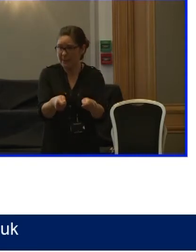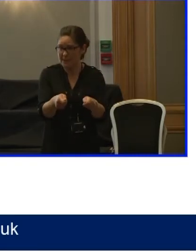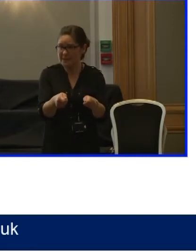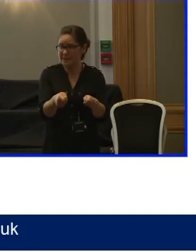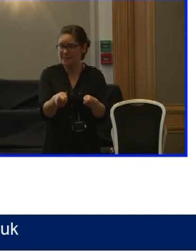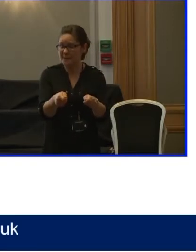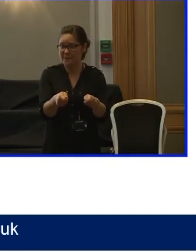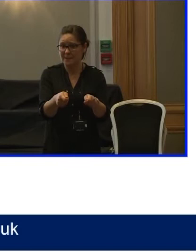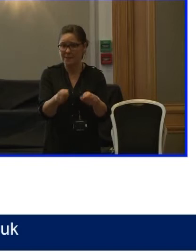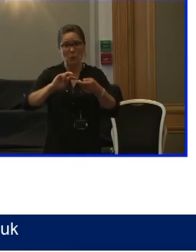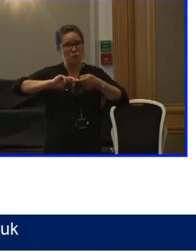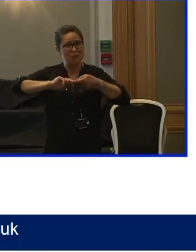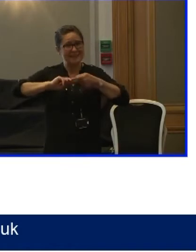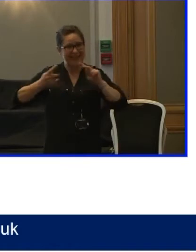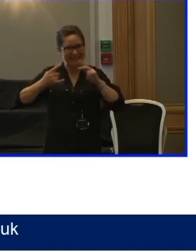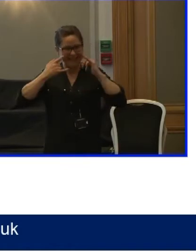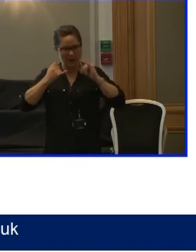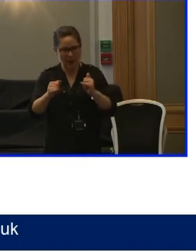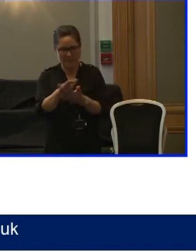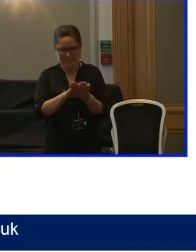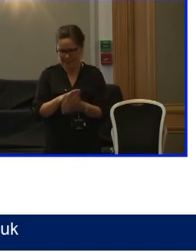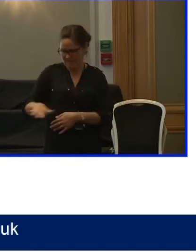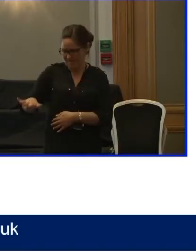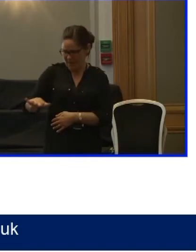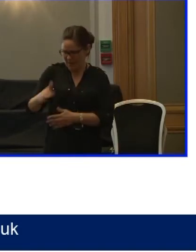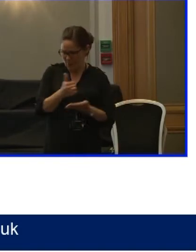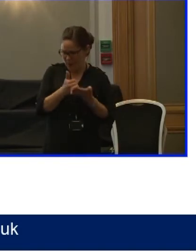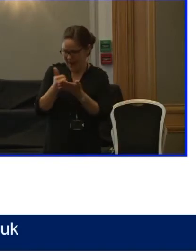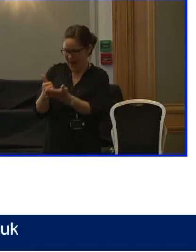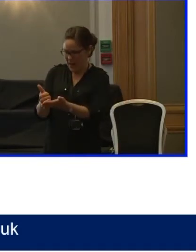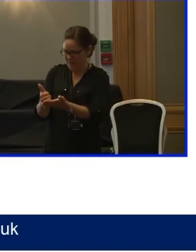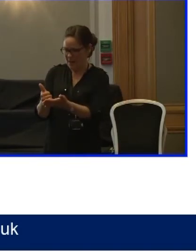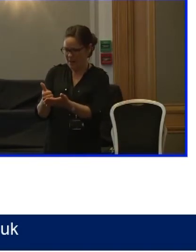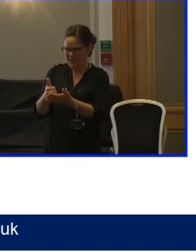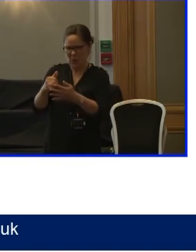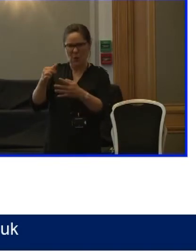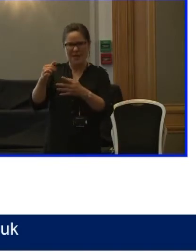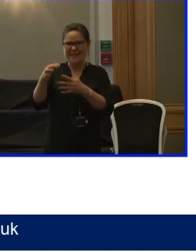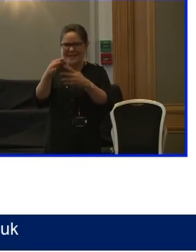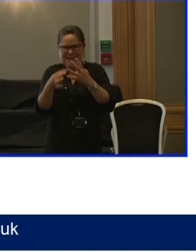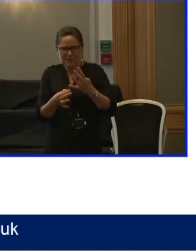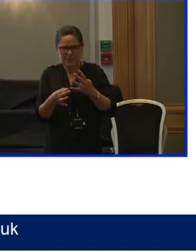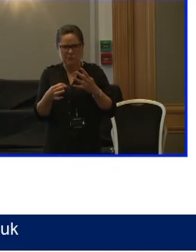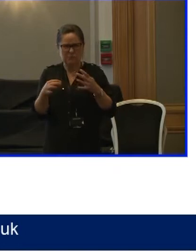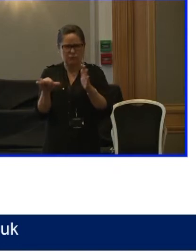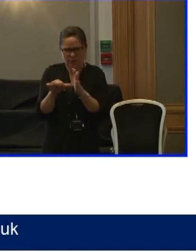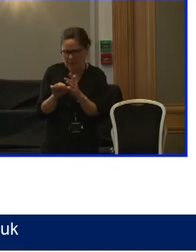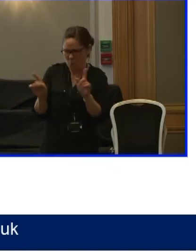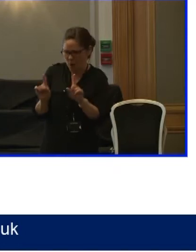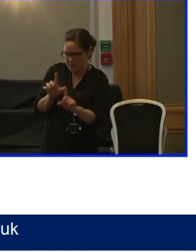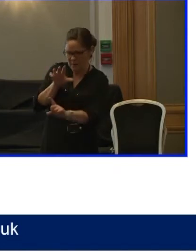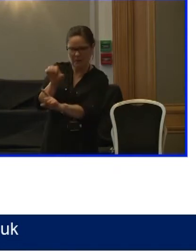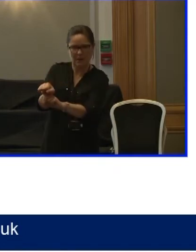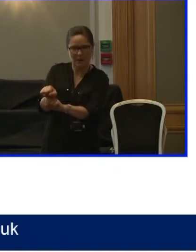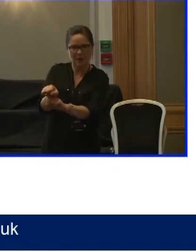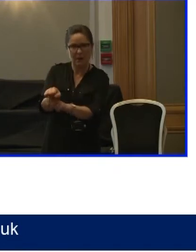can help the family and the individual in terms of maybe helping them with their symptomatic prognosis. Maybe it could